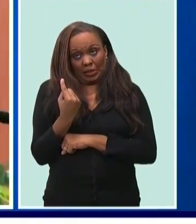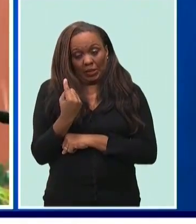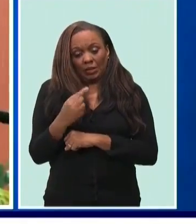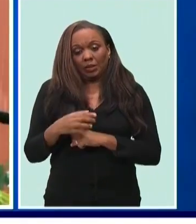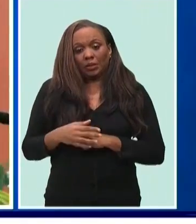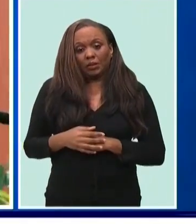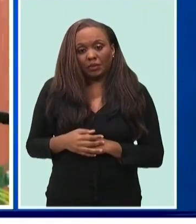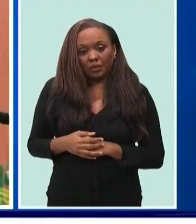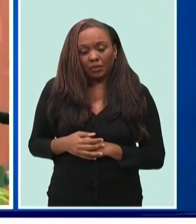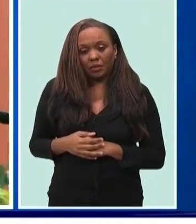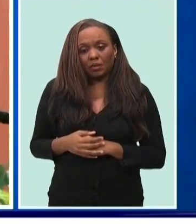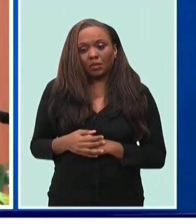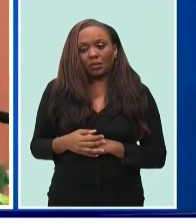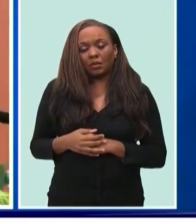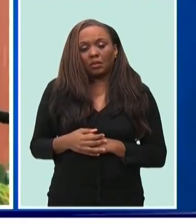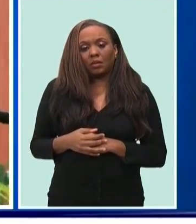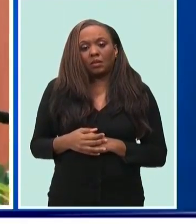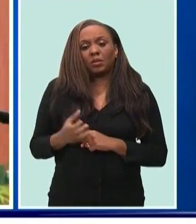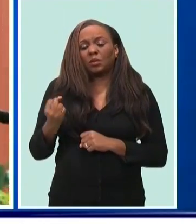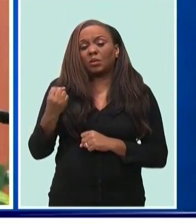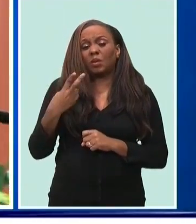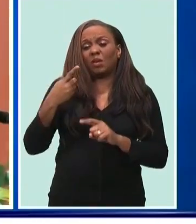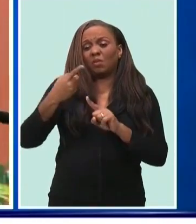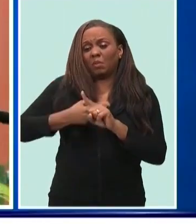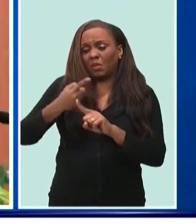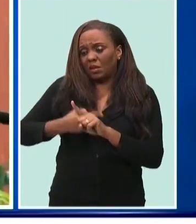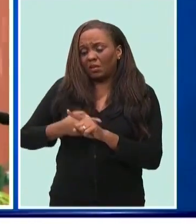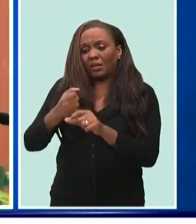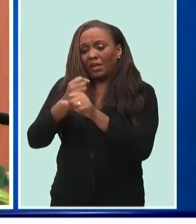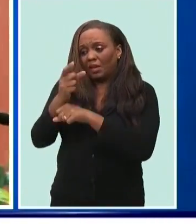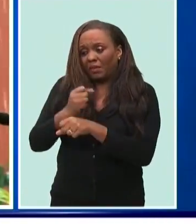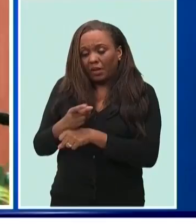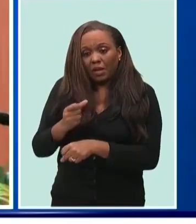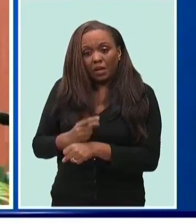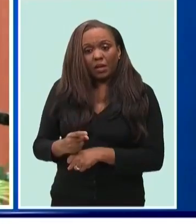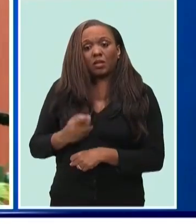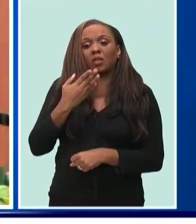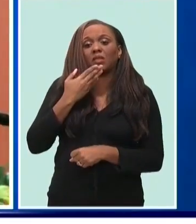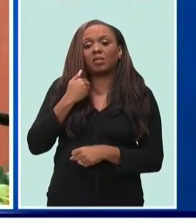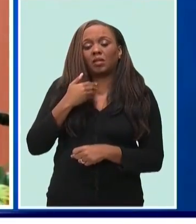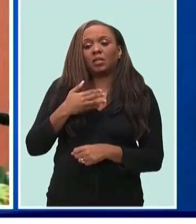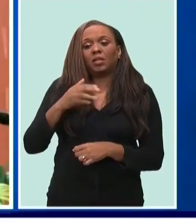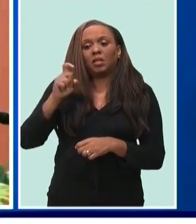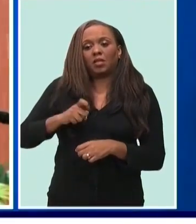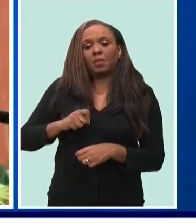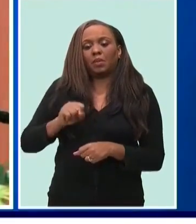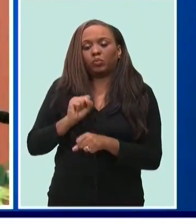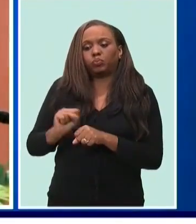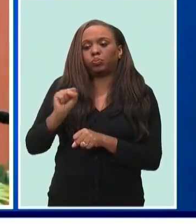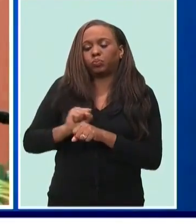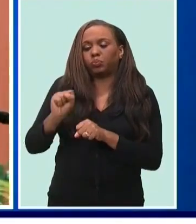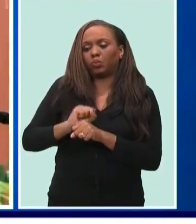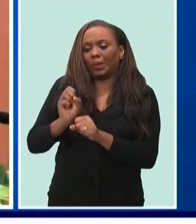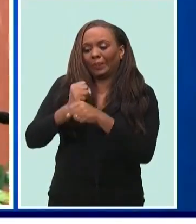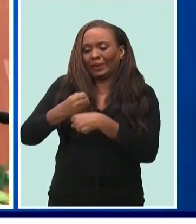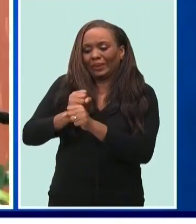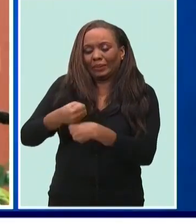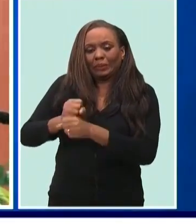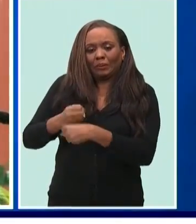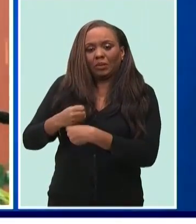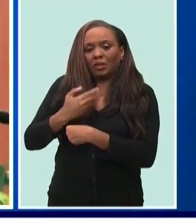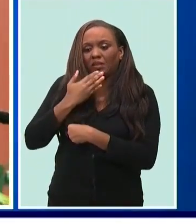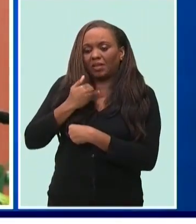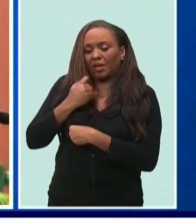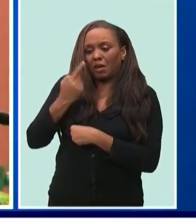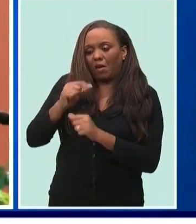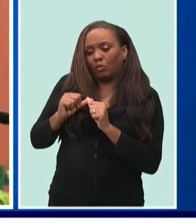powered 12 months a year to become a viable financial proposition, being able to